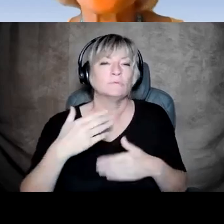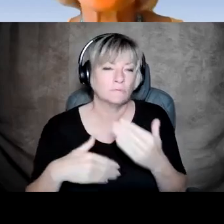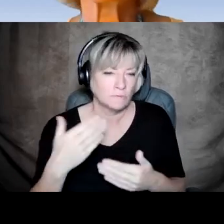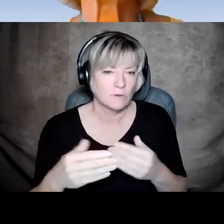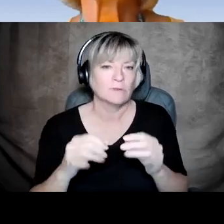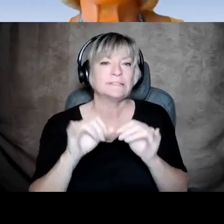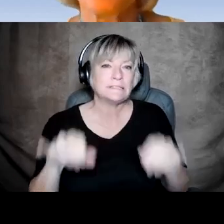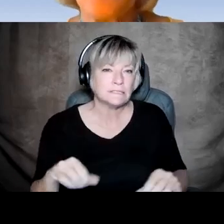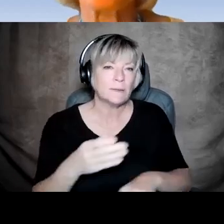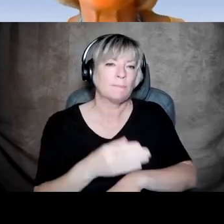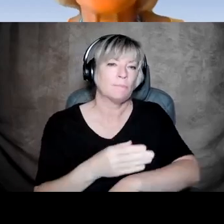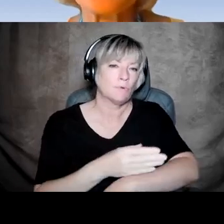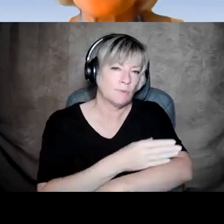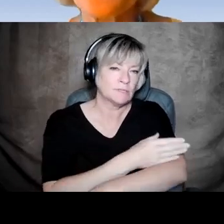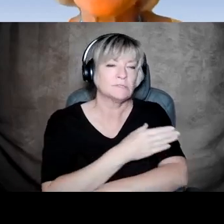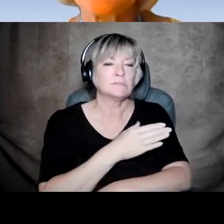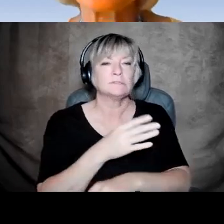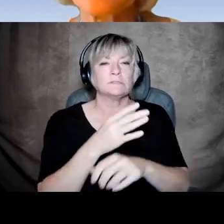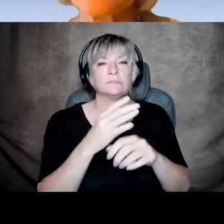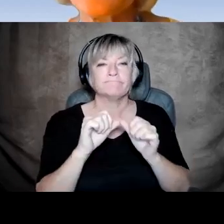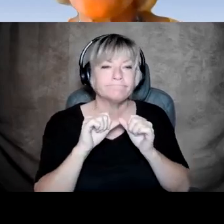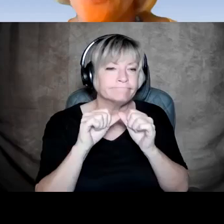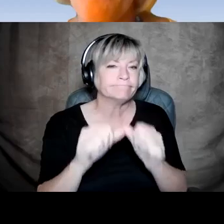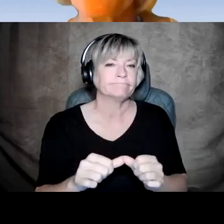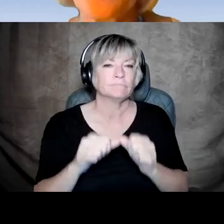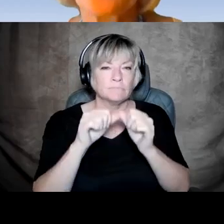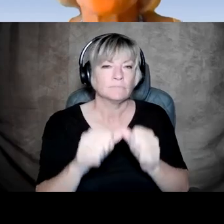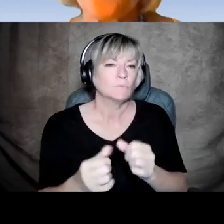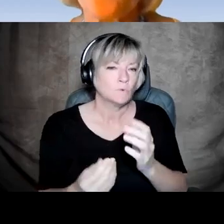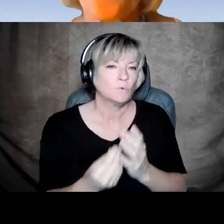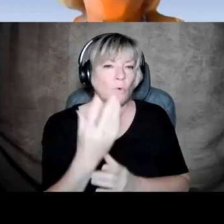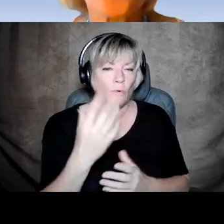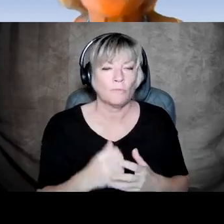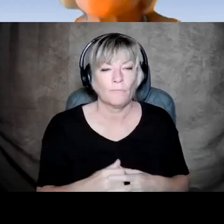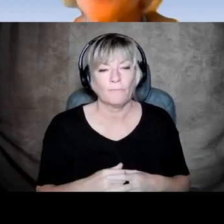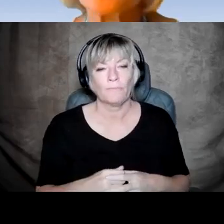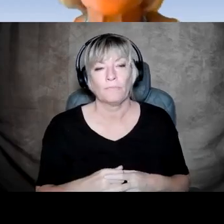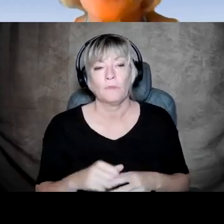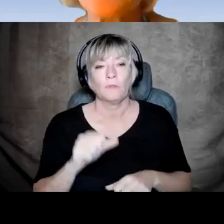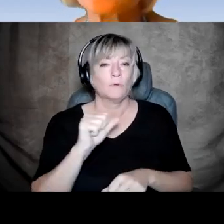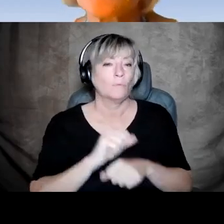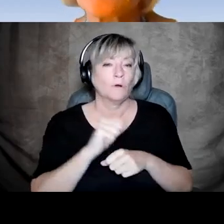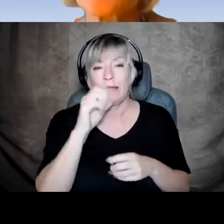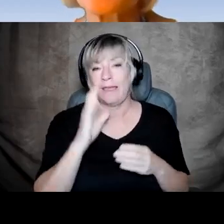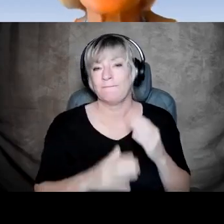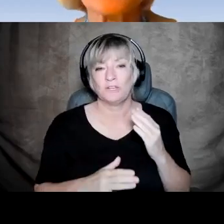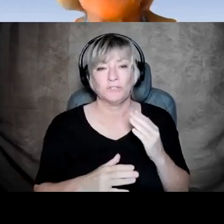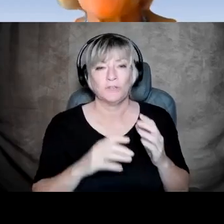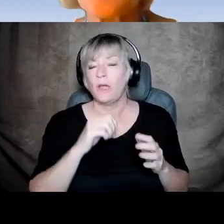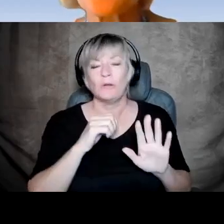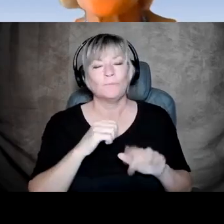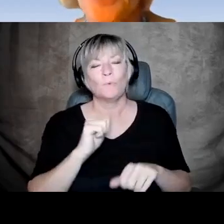system improvements continuing and to grow. So our work is not done in isolation, but